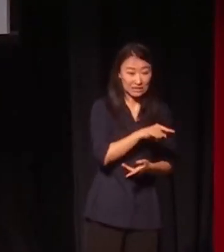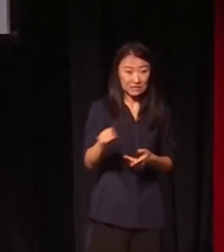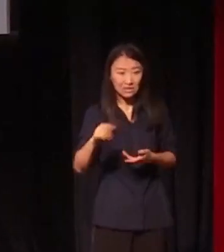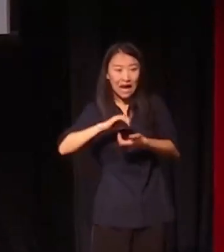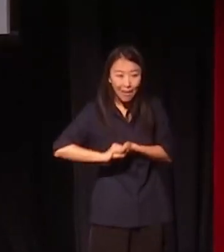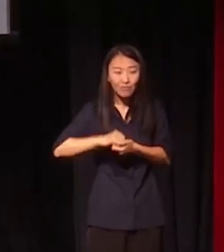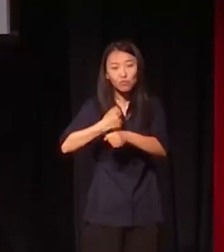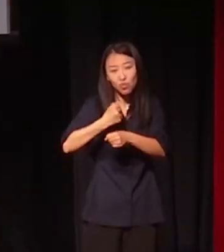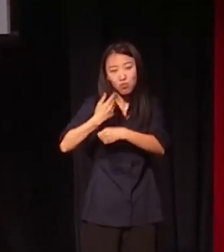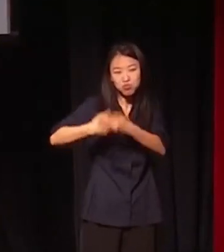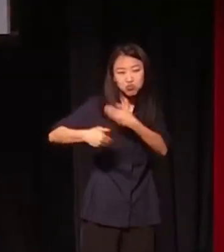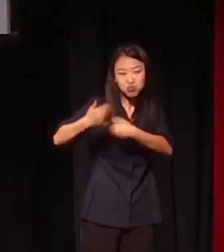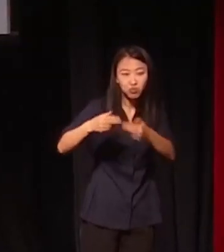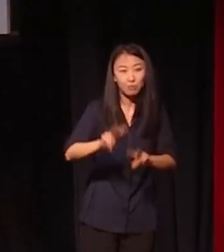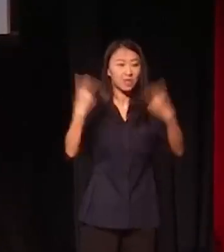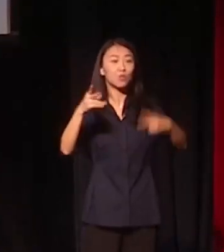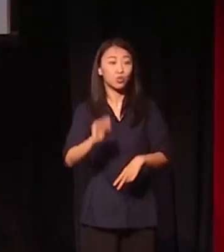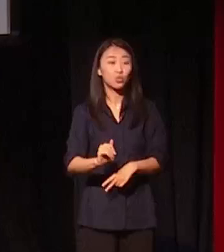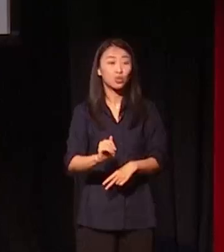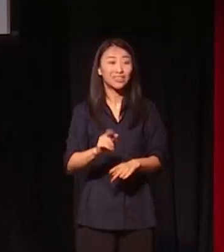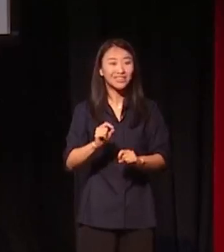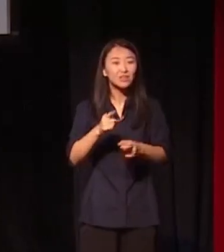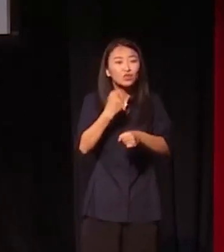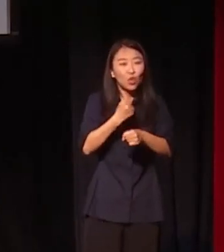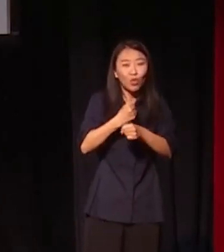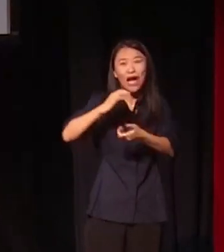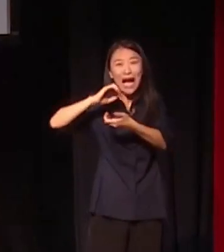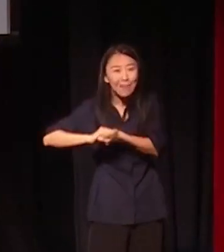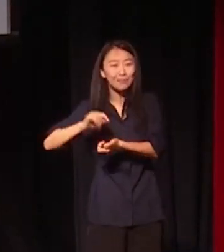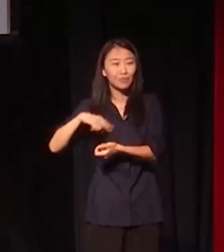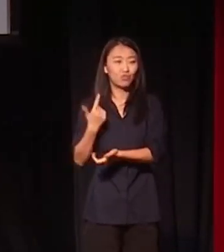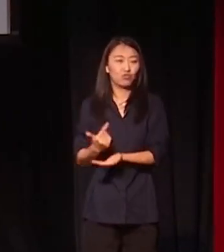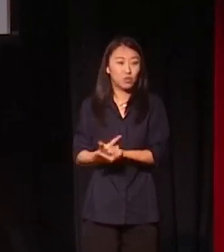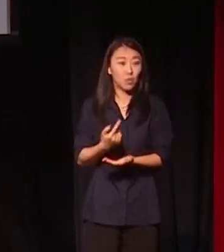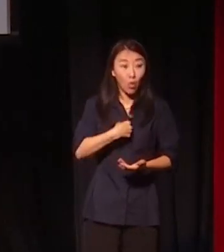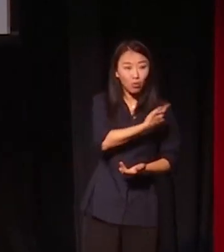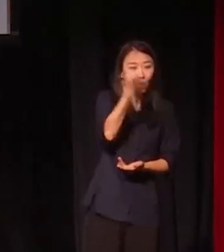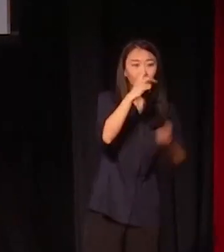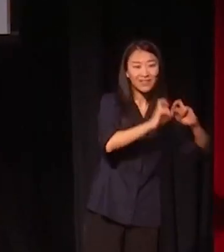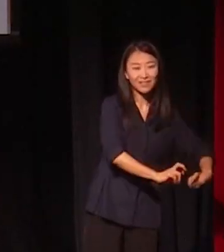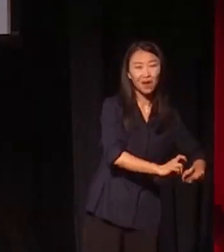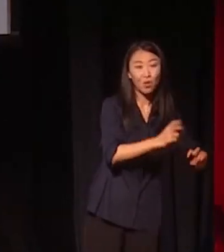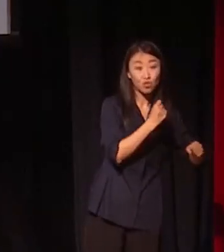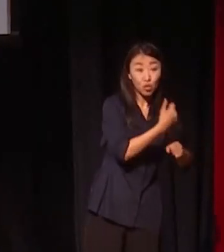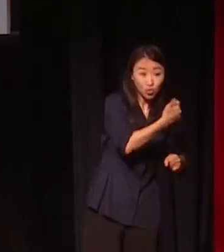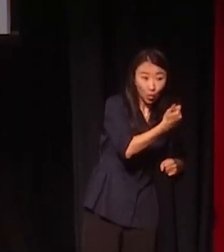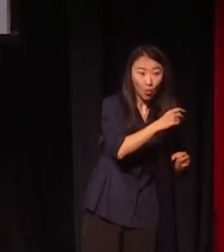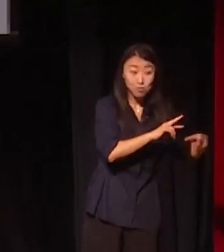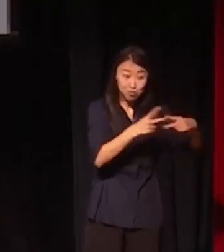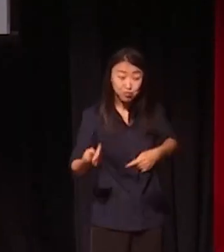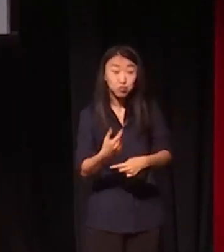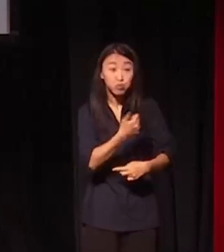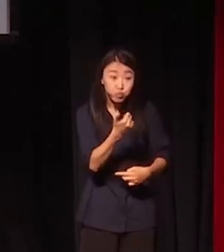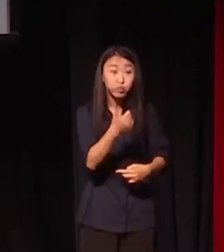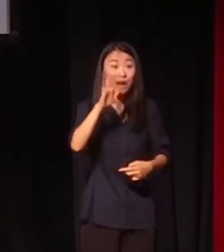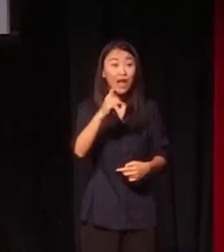dialogues together. And partnership working is really paramount. So a lot of the research I've been able to do has been transformative because of the partnership